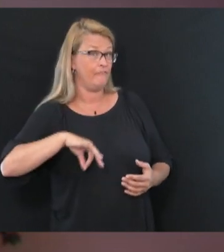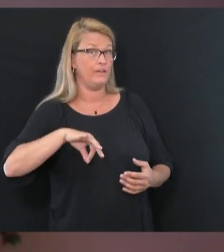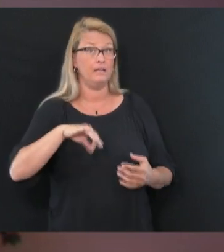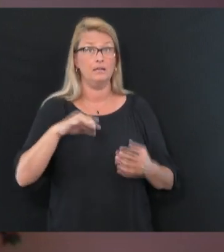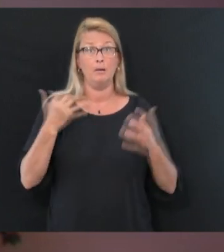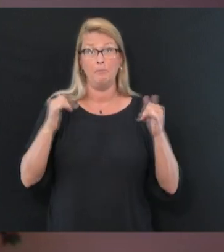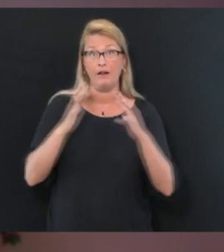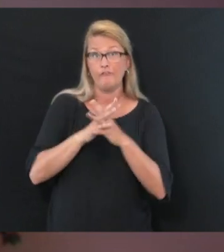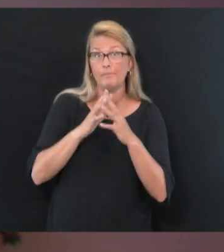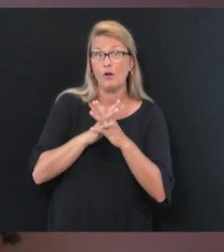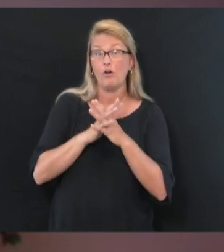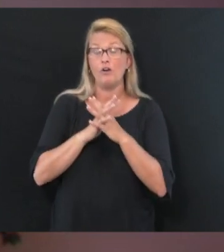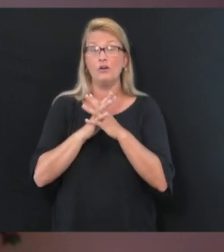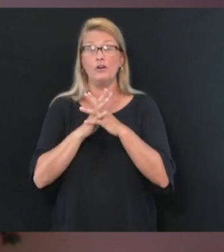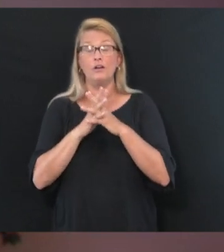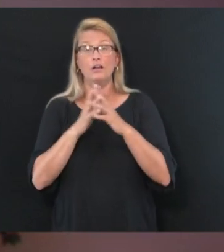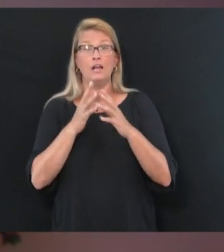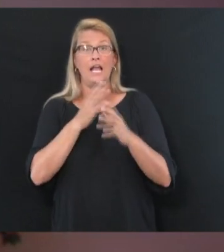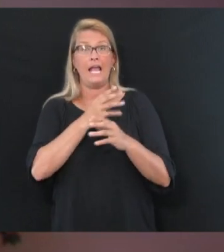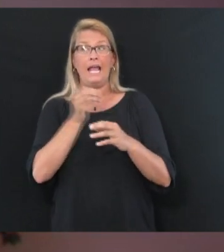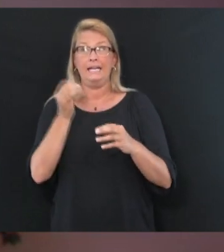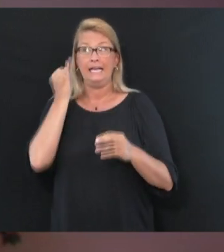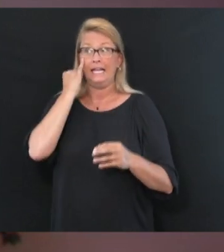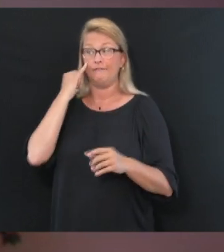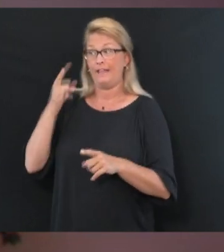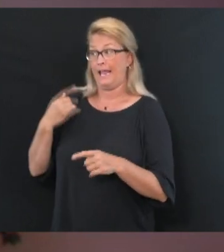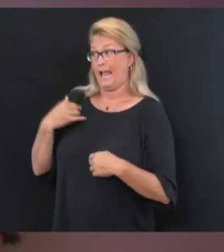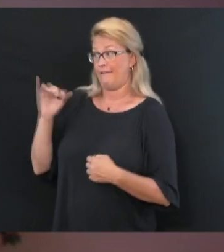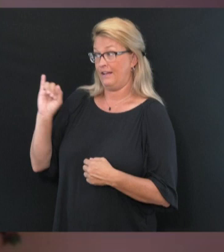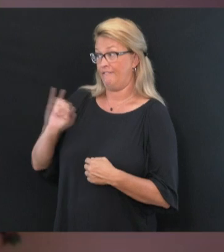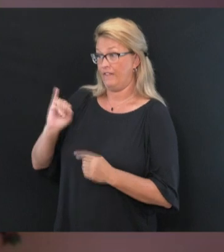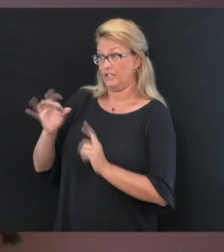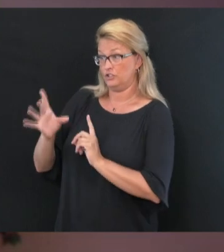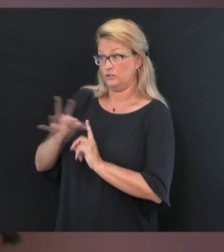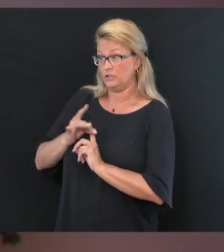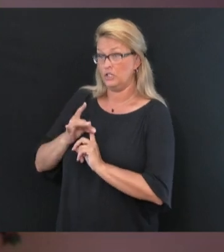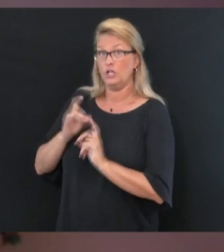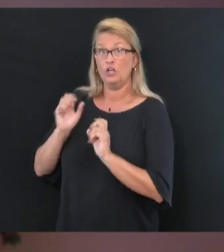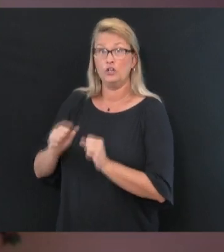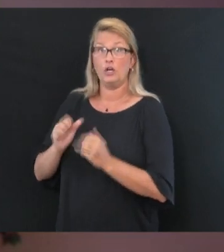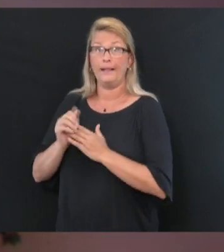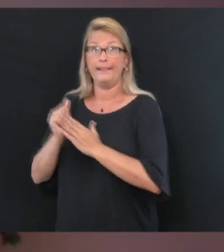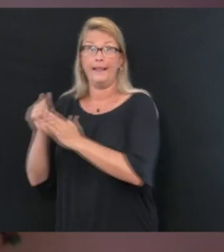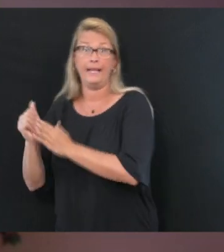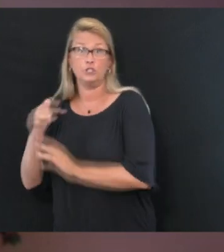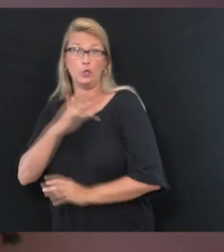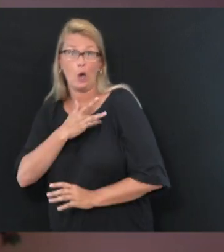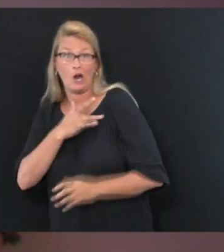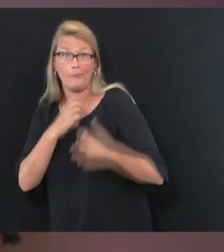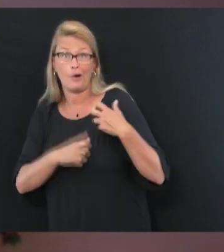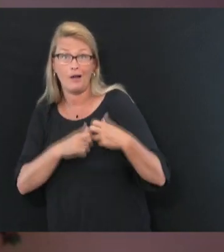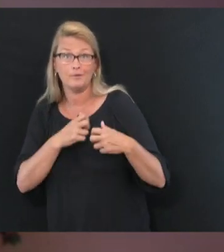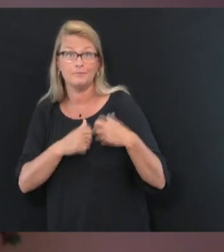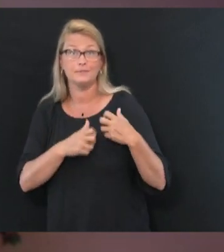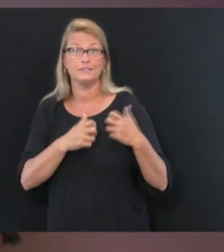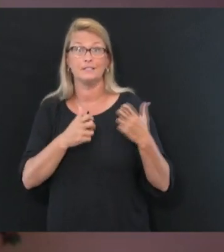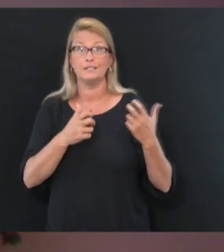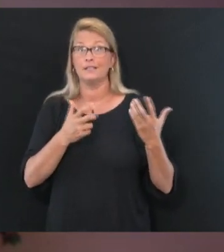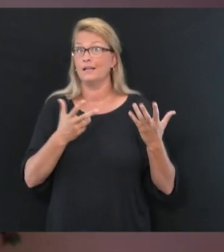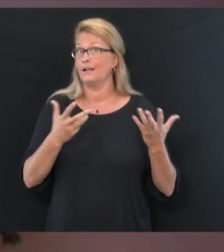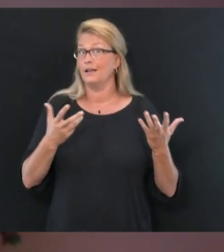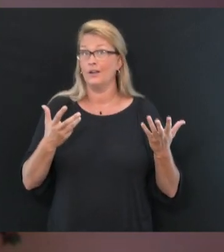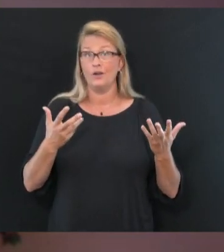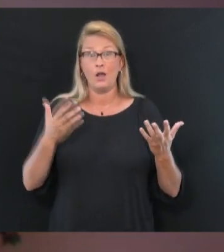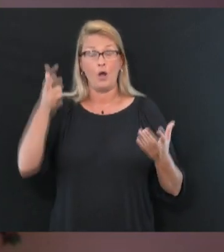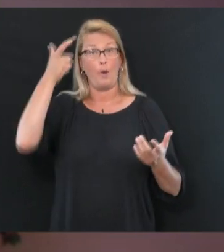would include having infection that could lead to a heart issue, or there's brain issues. We know